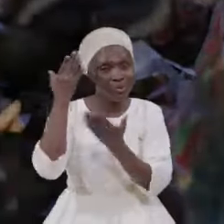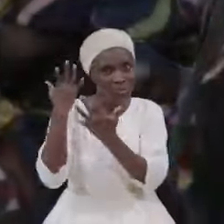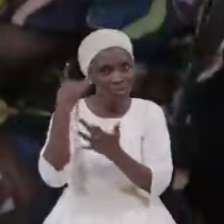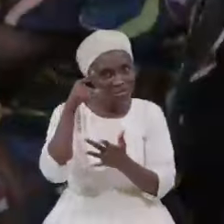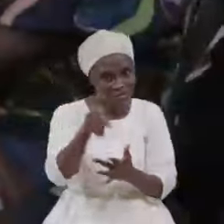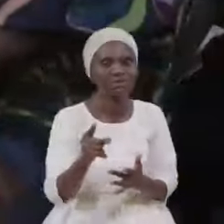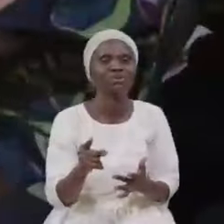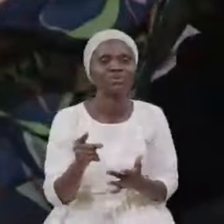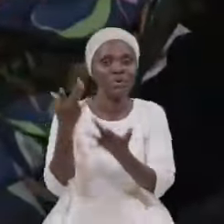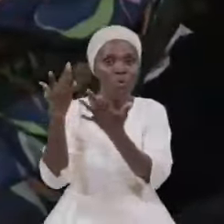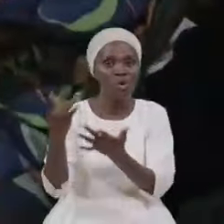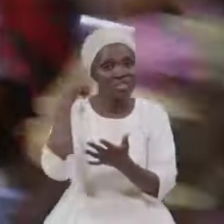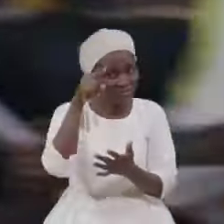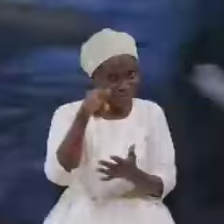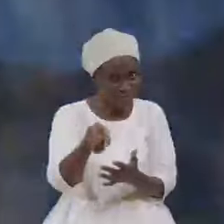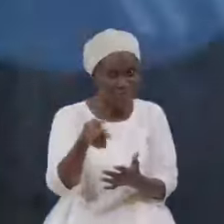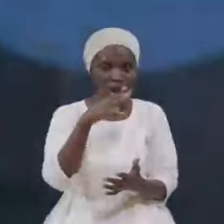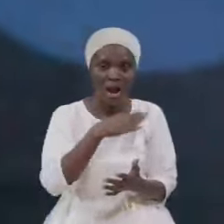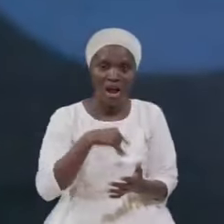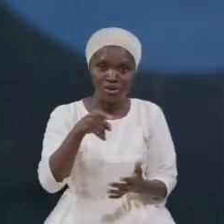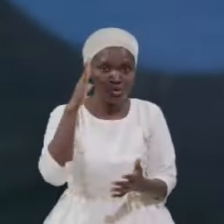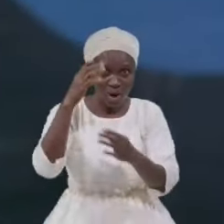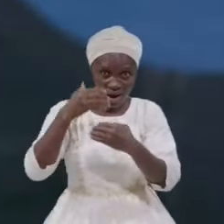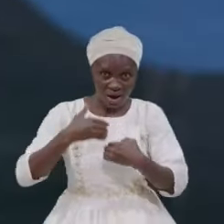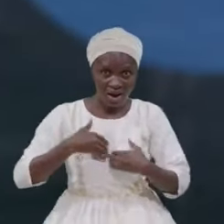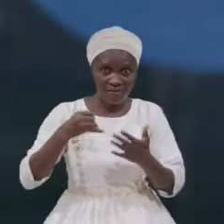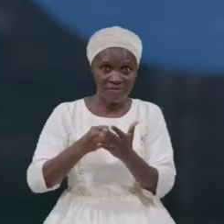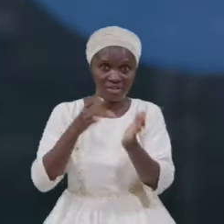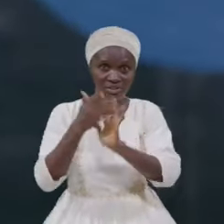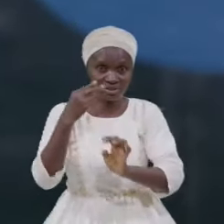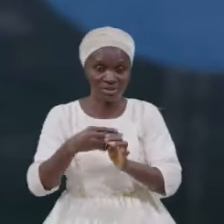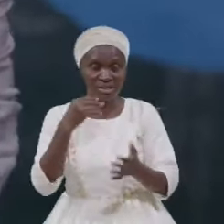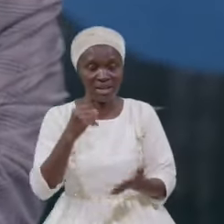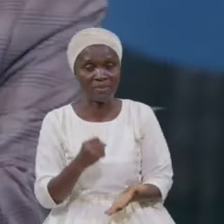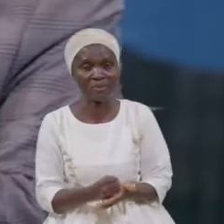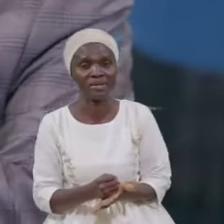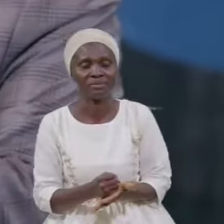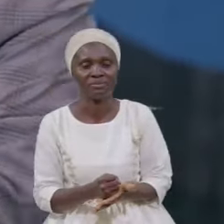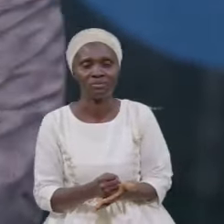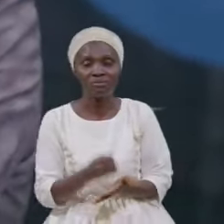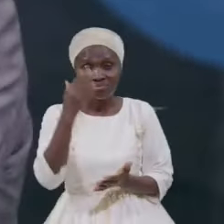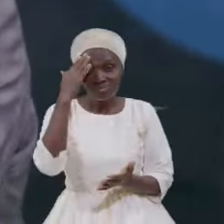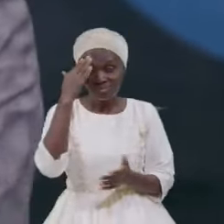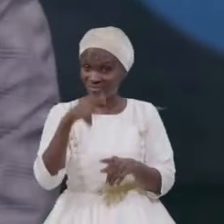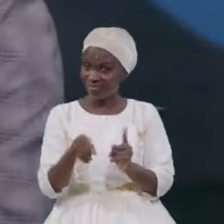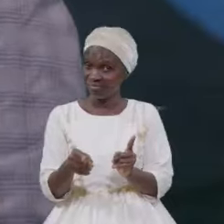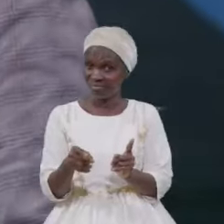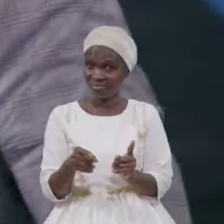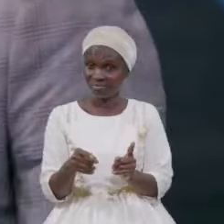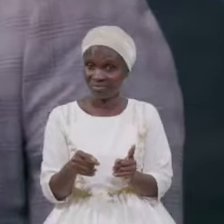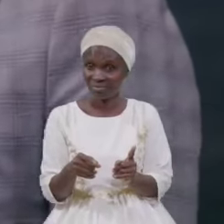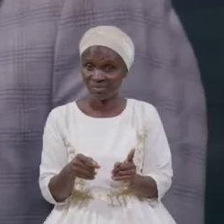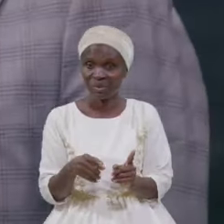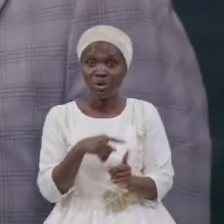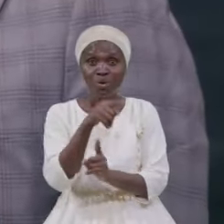it. Amen. You know, but when you enter, you can only enter with the